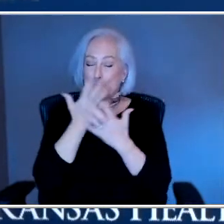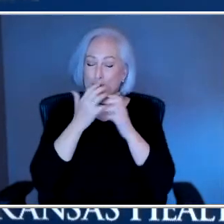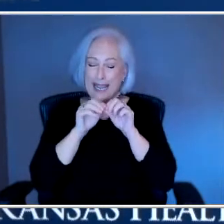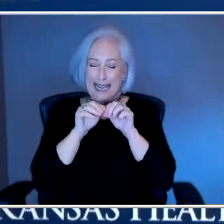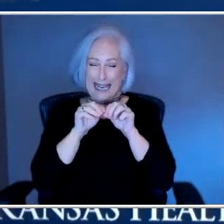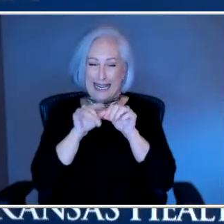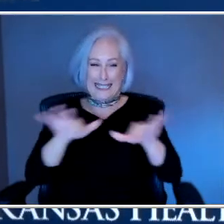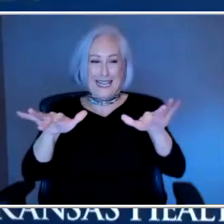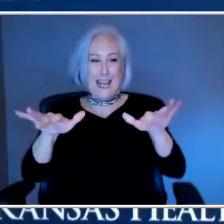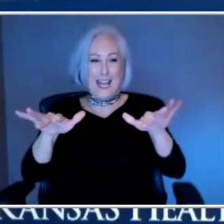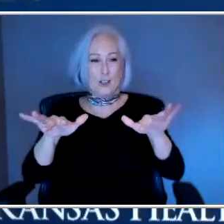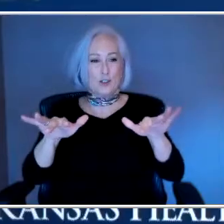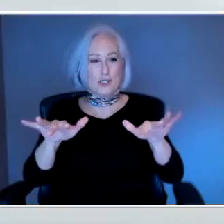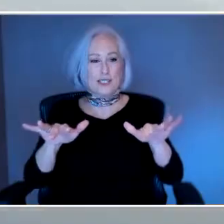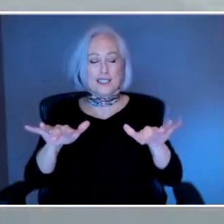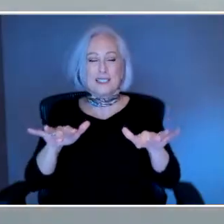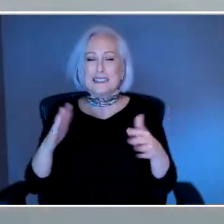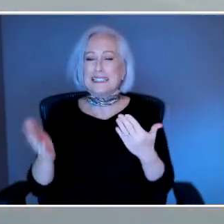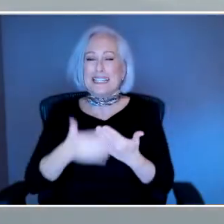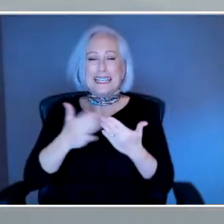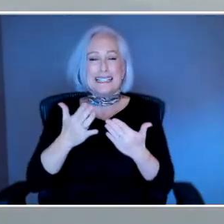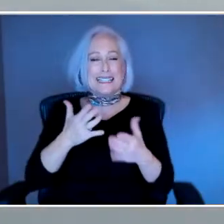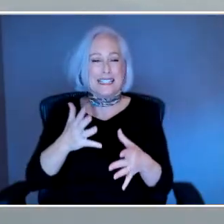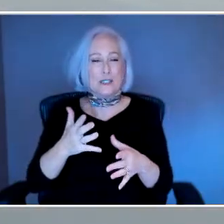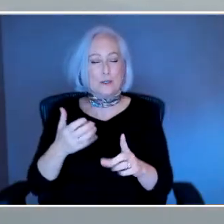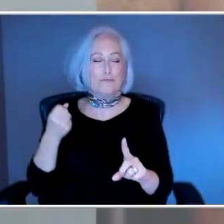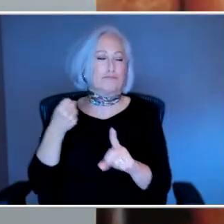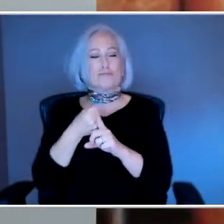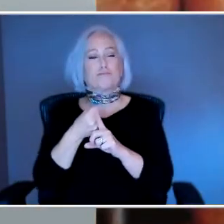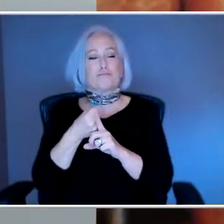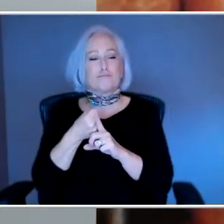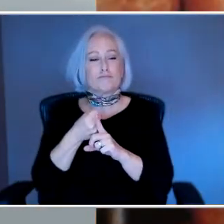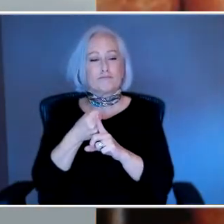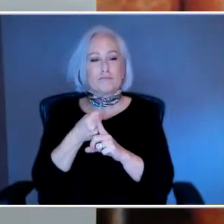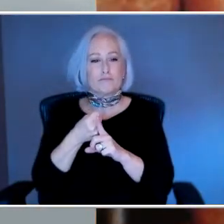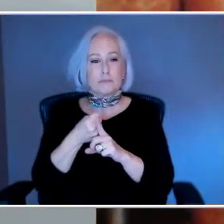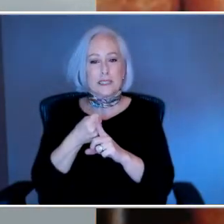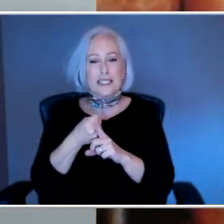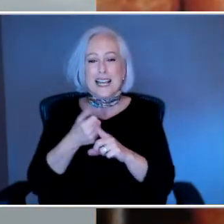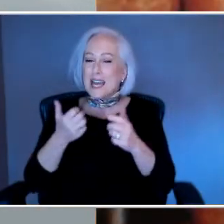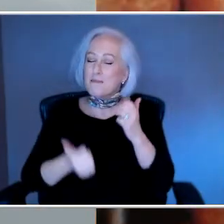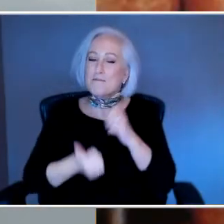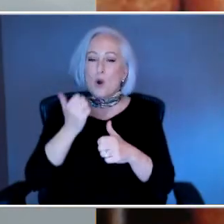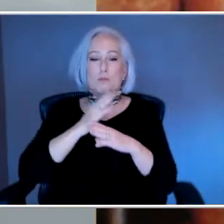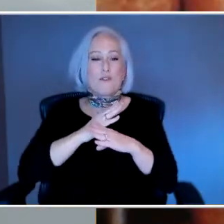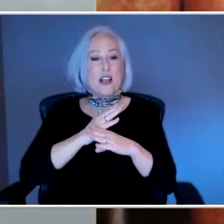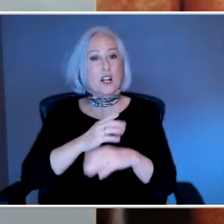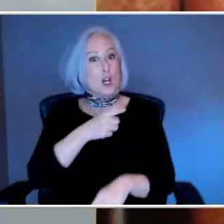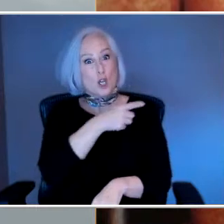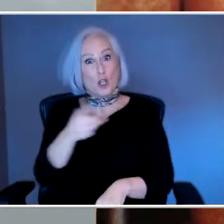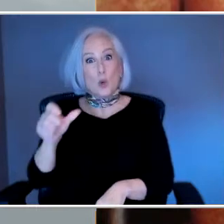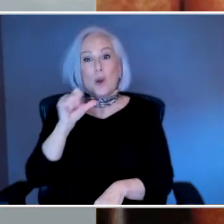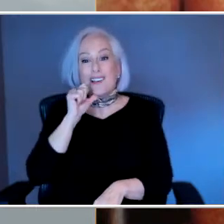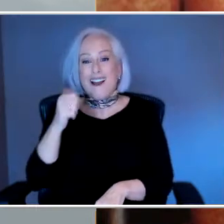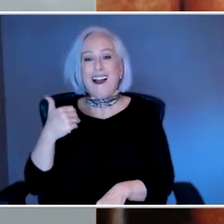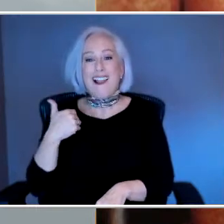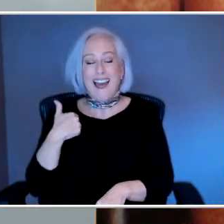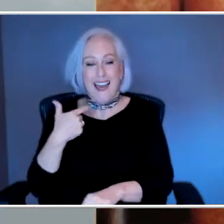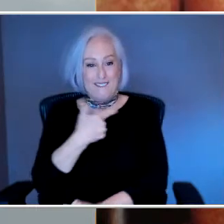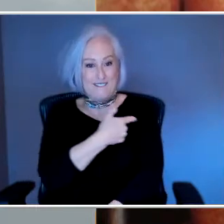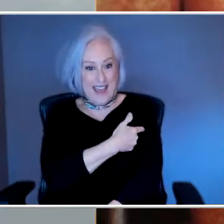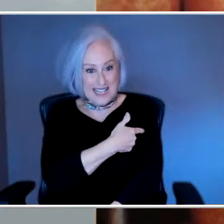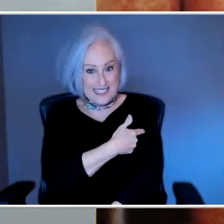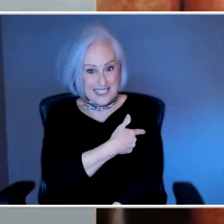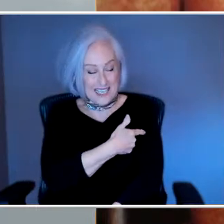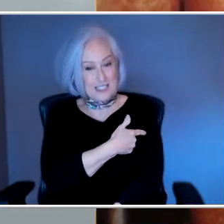vaccine preventable disease that there is. Right now, the recommendation is that if you are not vaccinated, if your children aren't vaccinated,